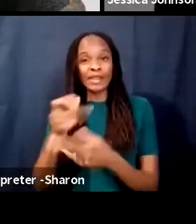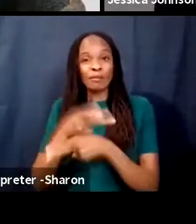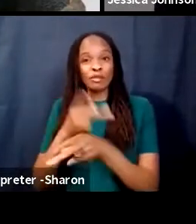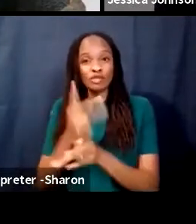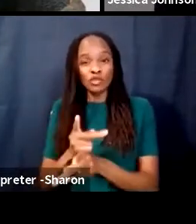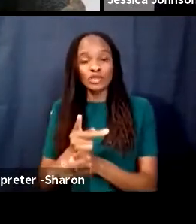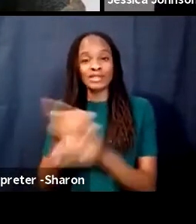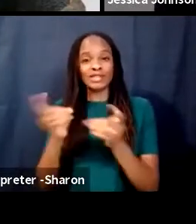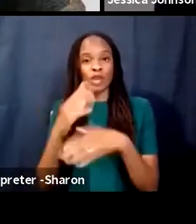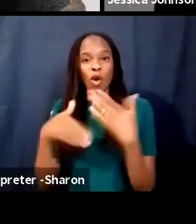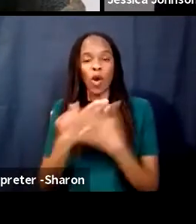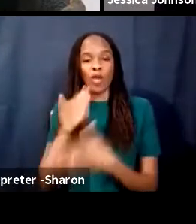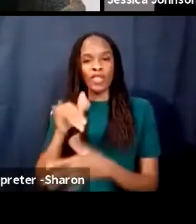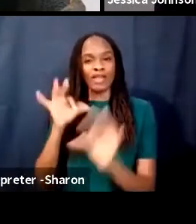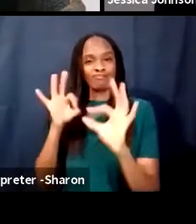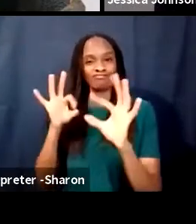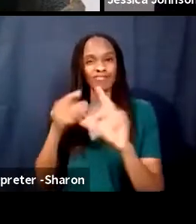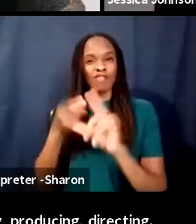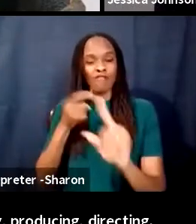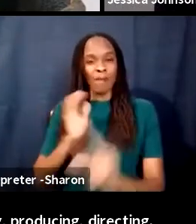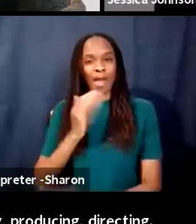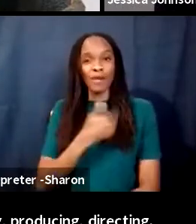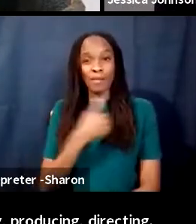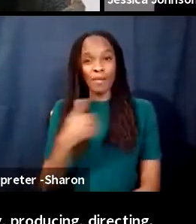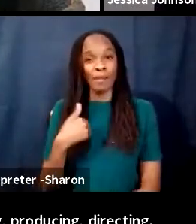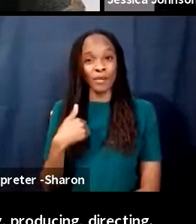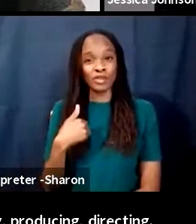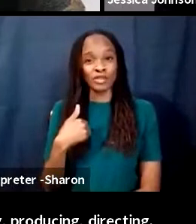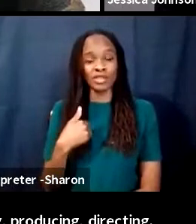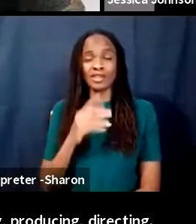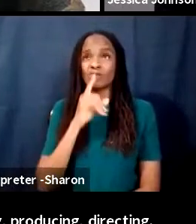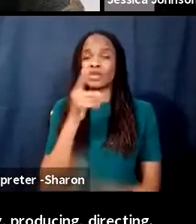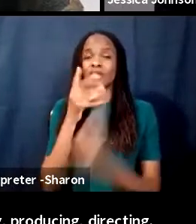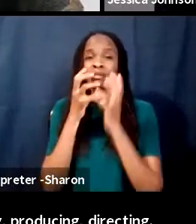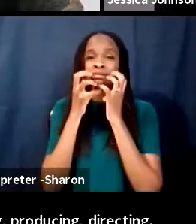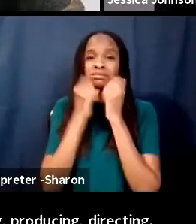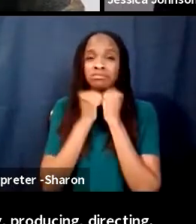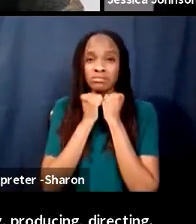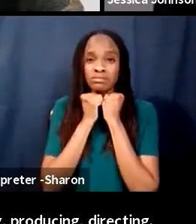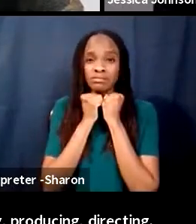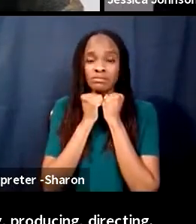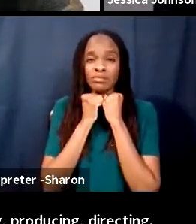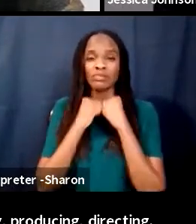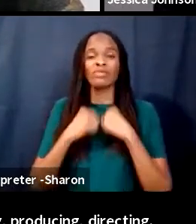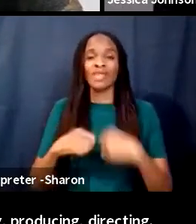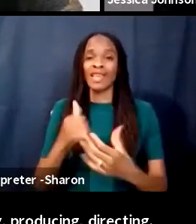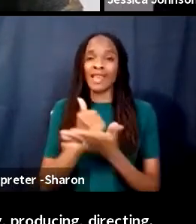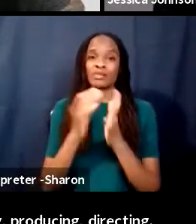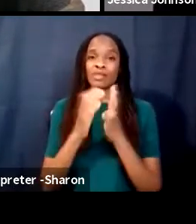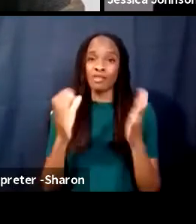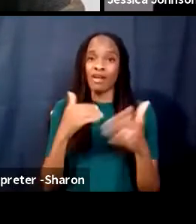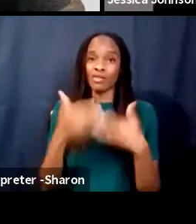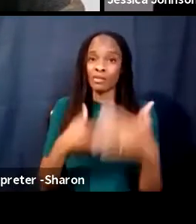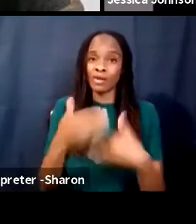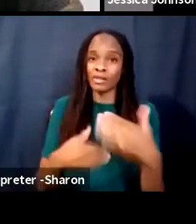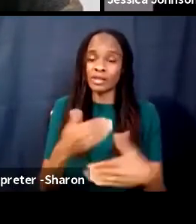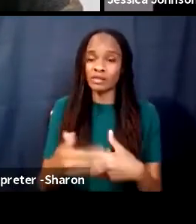of input that comes in from members is just so valuable and so helpful to the process.